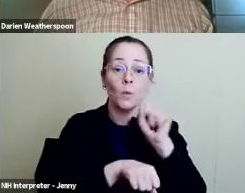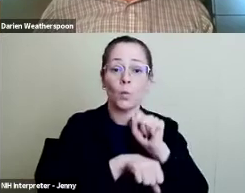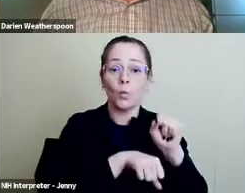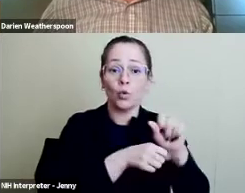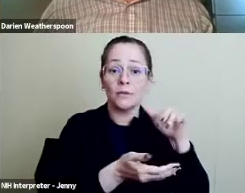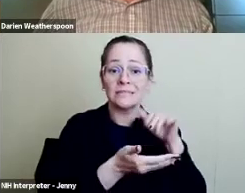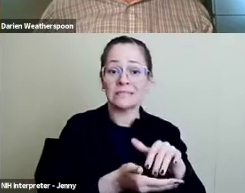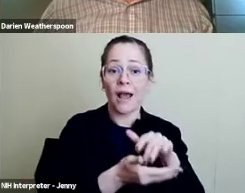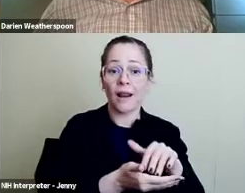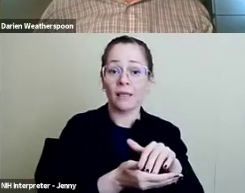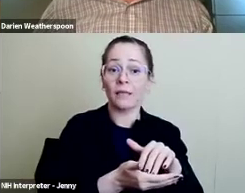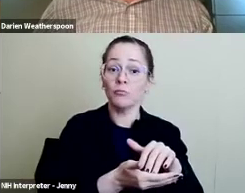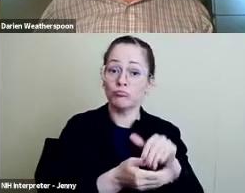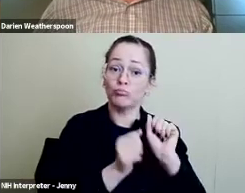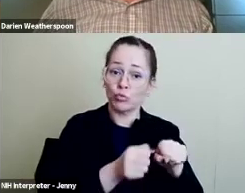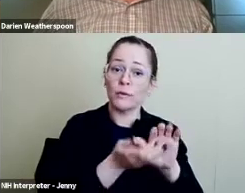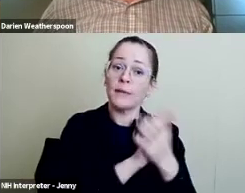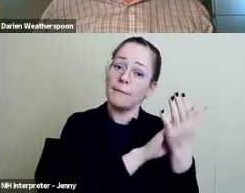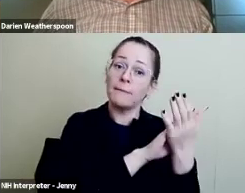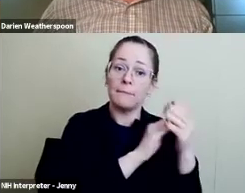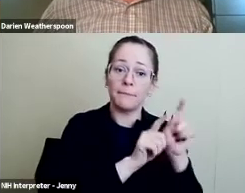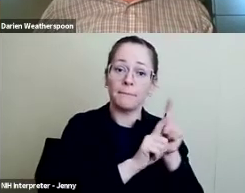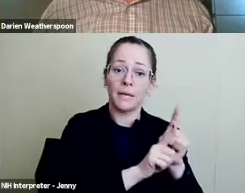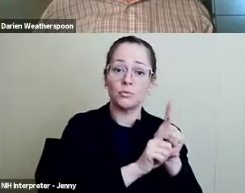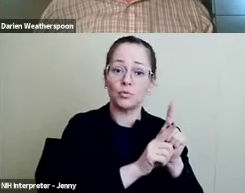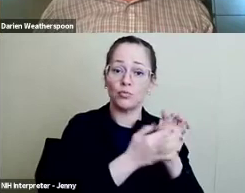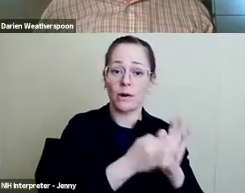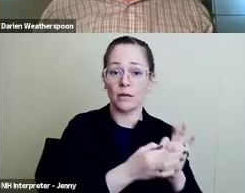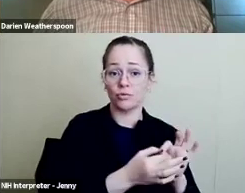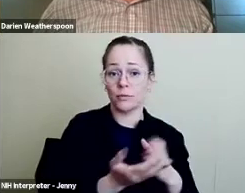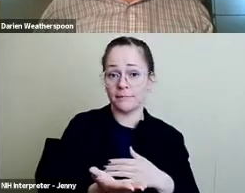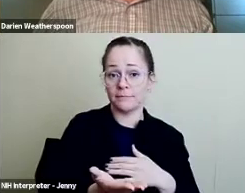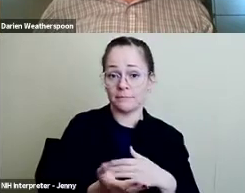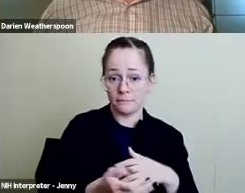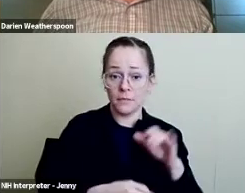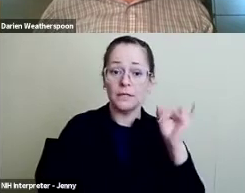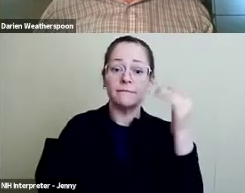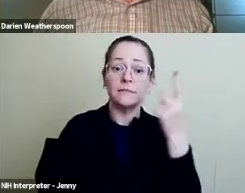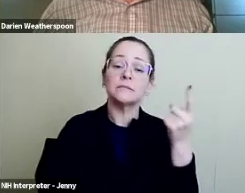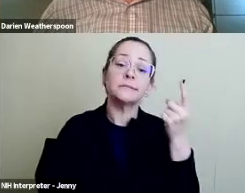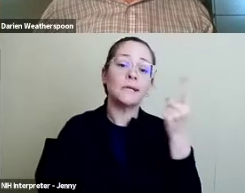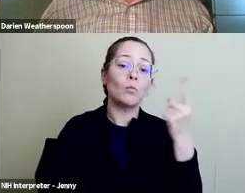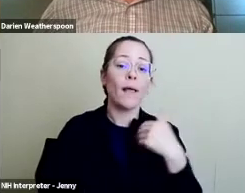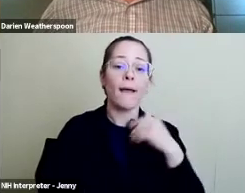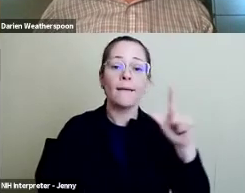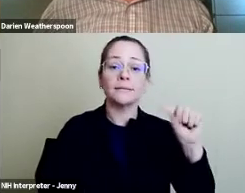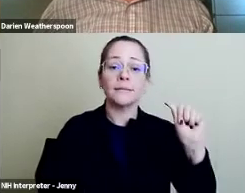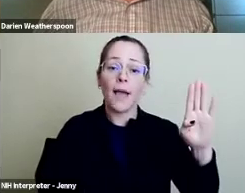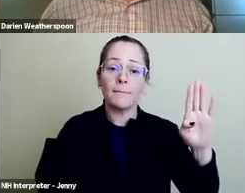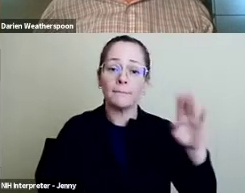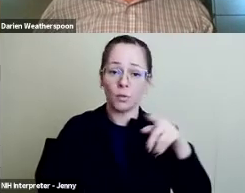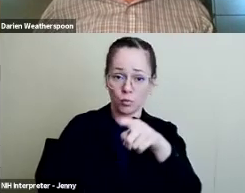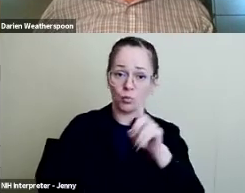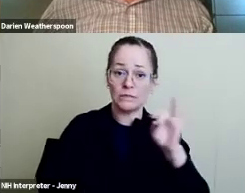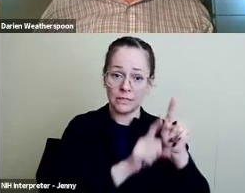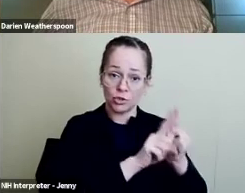could blossom into a mentor relationship. If someone has a lab, someone that you've shadowed,